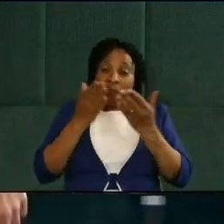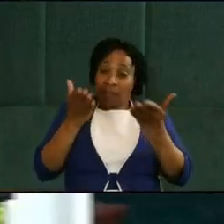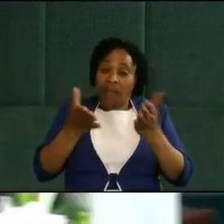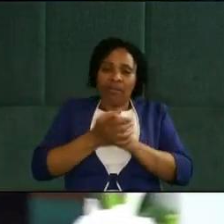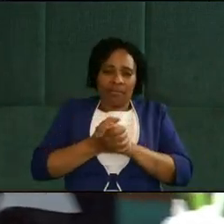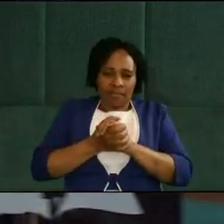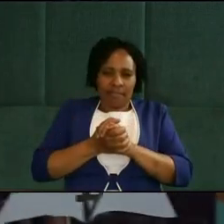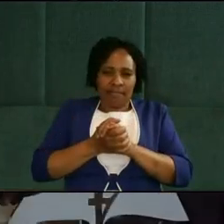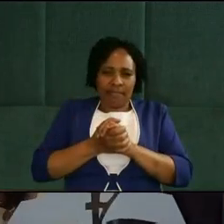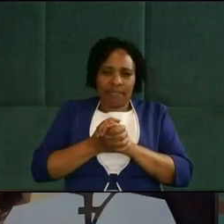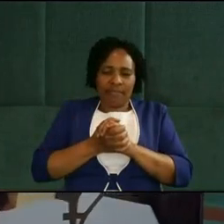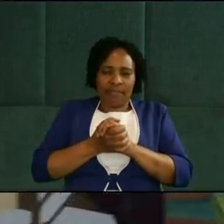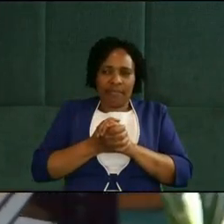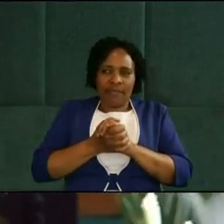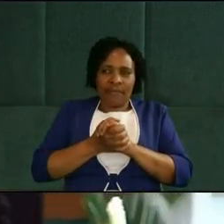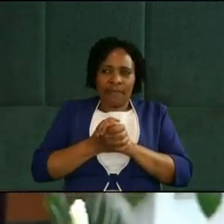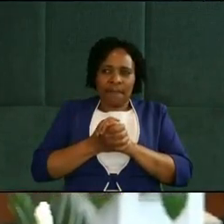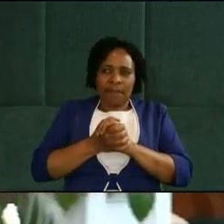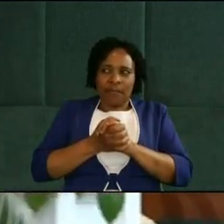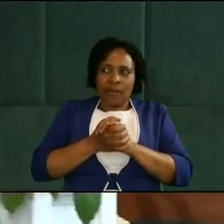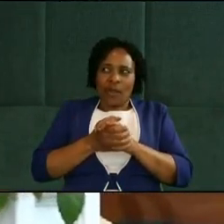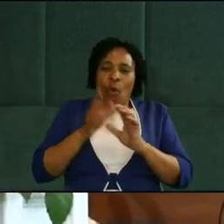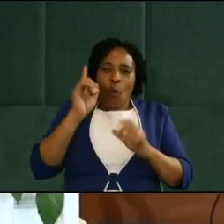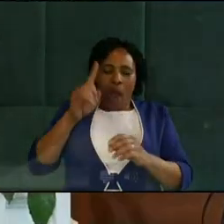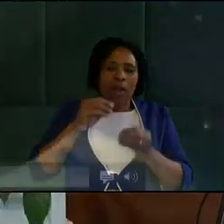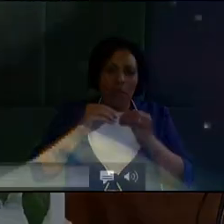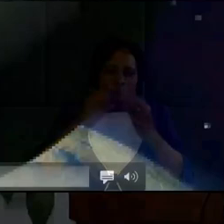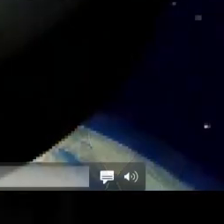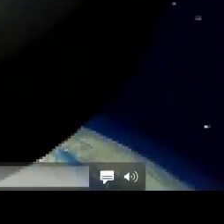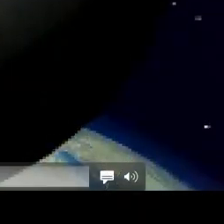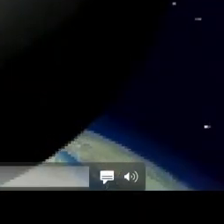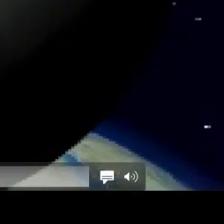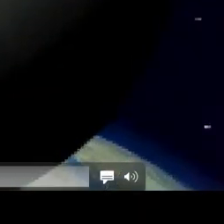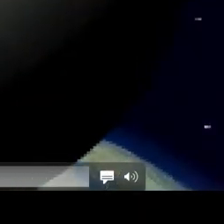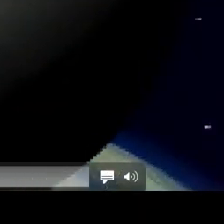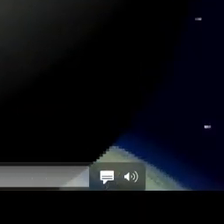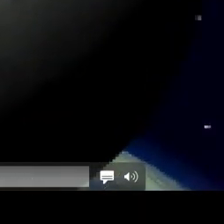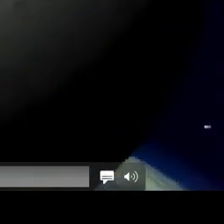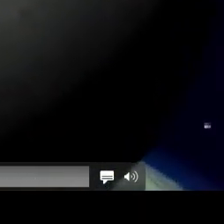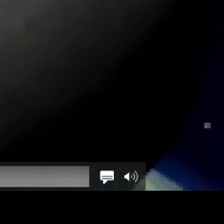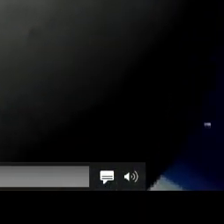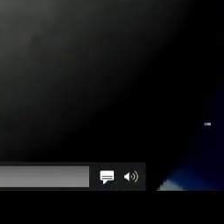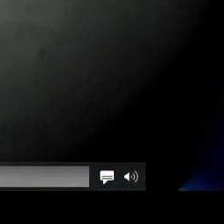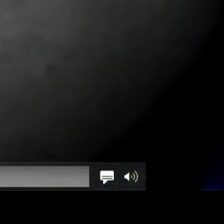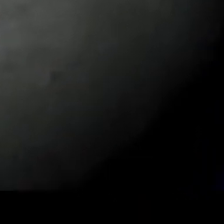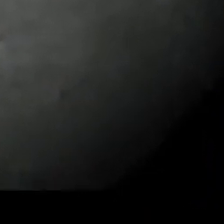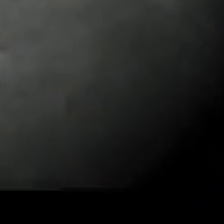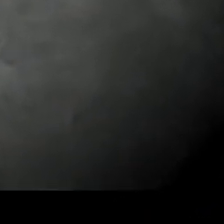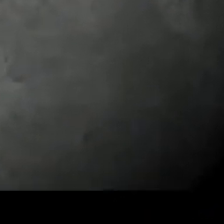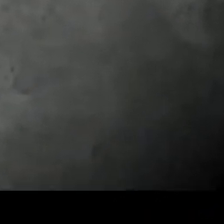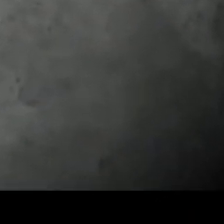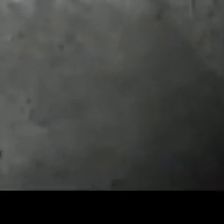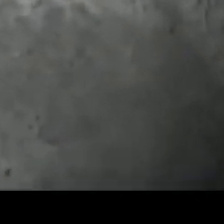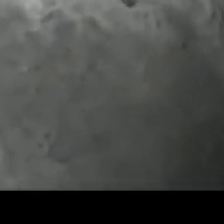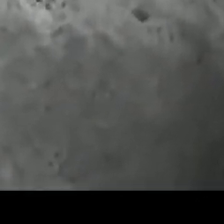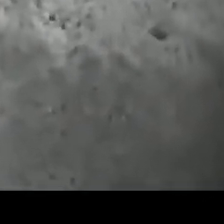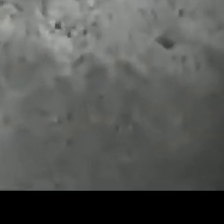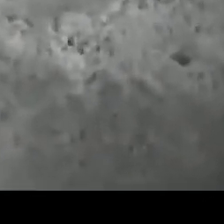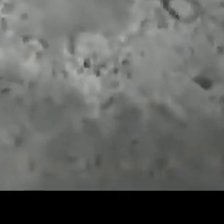Let me roll it one more time. And then I close up for you and send you home. This is the